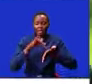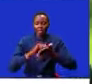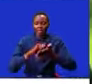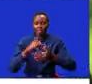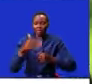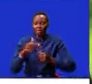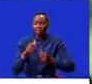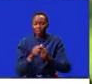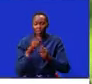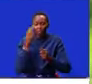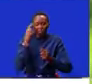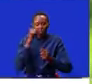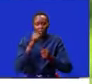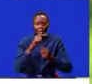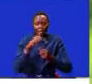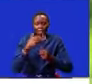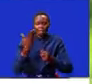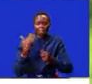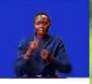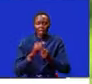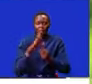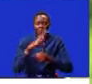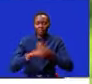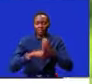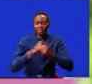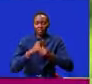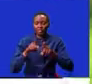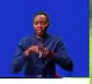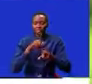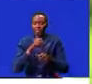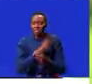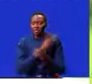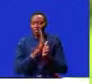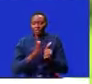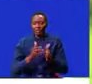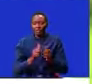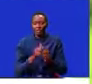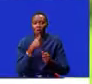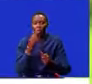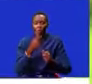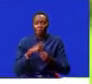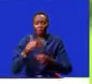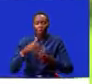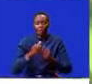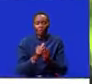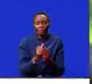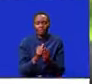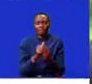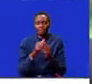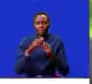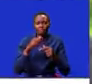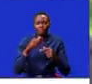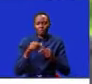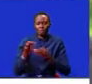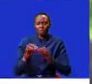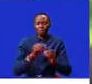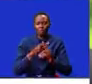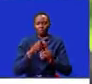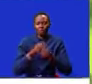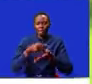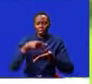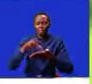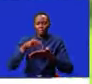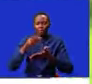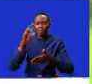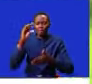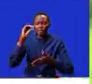for the past 5 years, that these very doctors who have been unprocedurally removed from payroll for